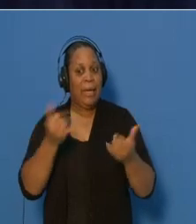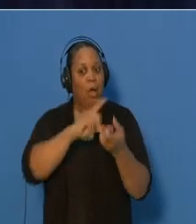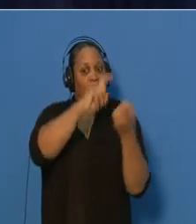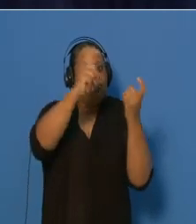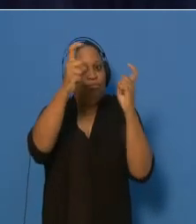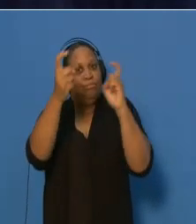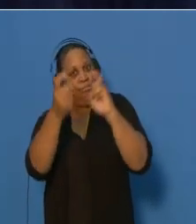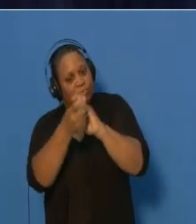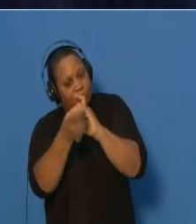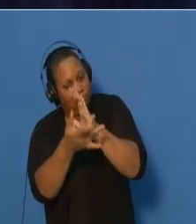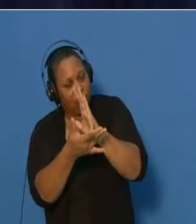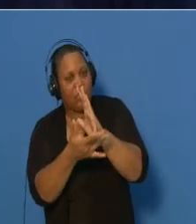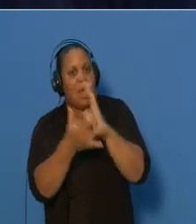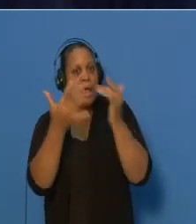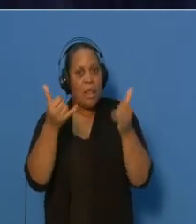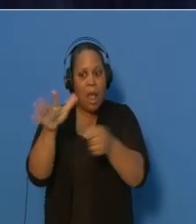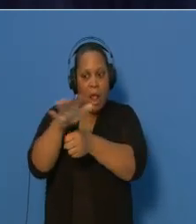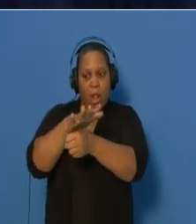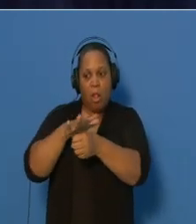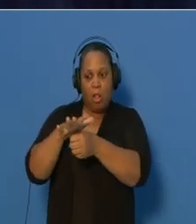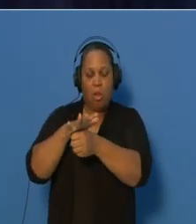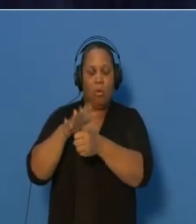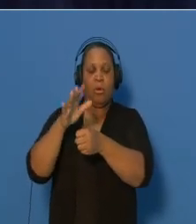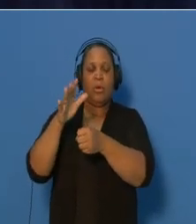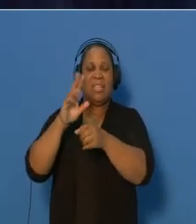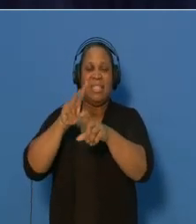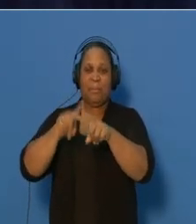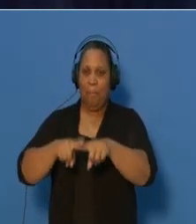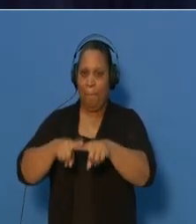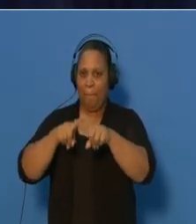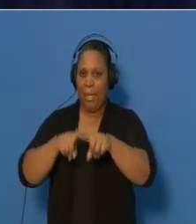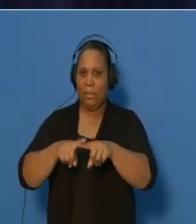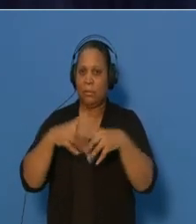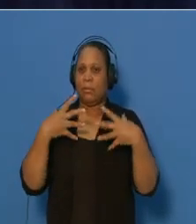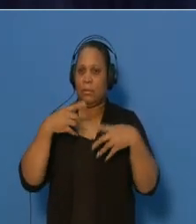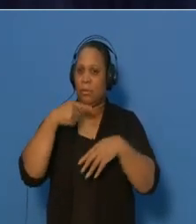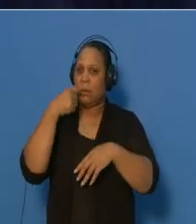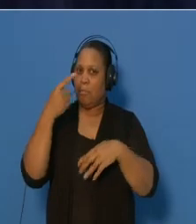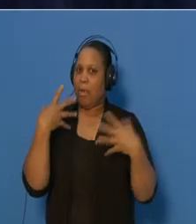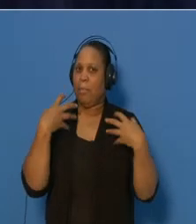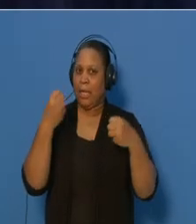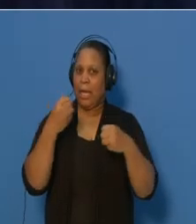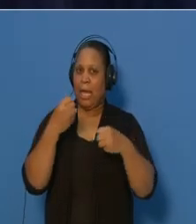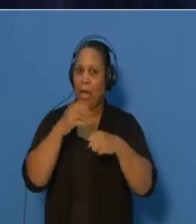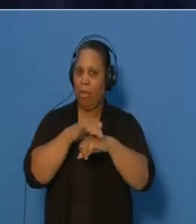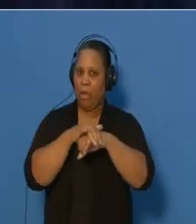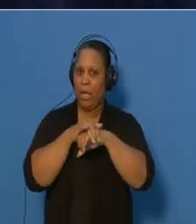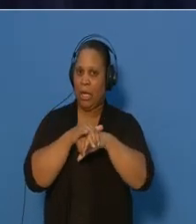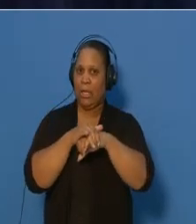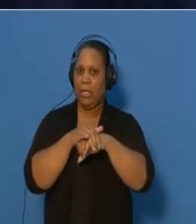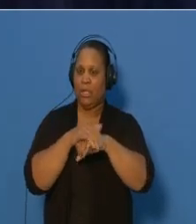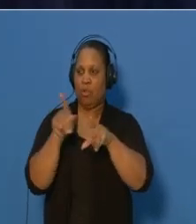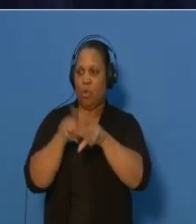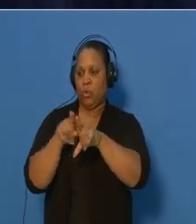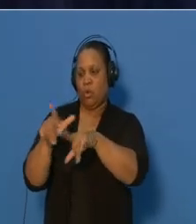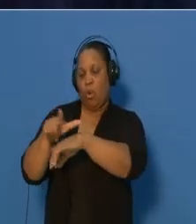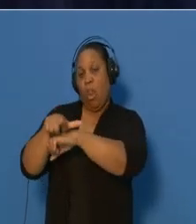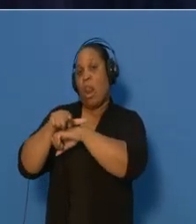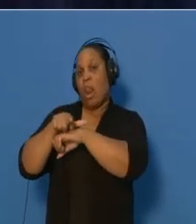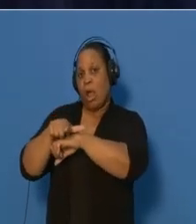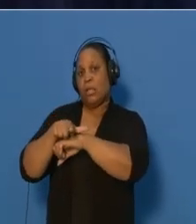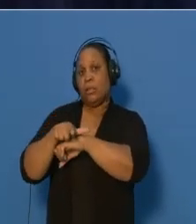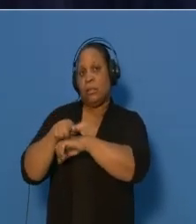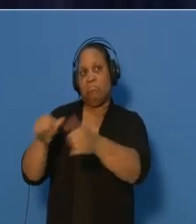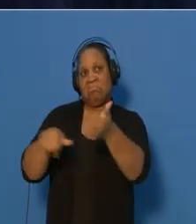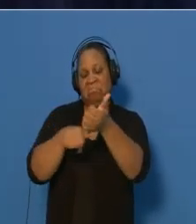we're making it in the local context. The modeling is based on Public Health England as well as Imperial College in London, and they are assisting